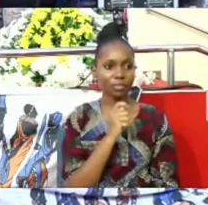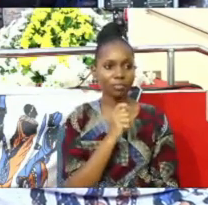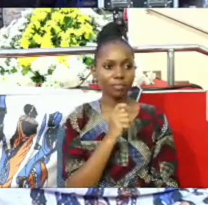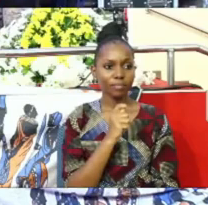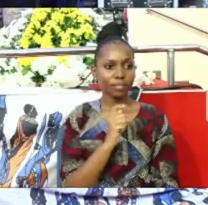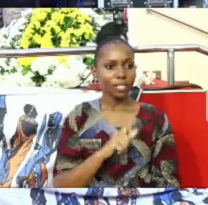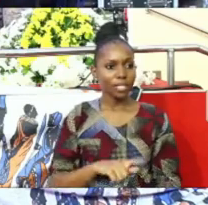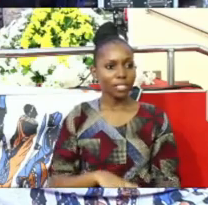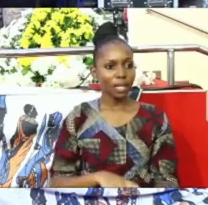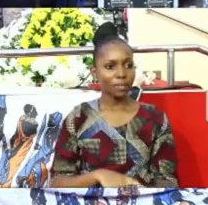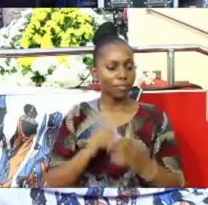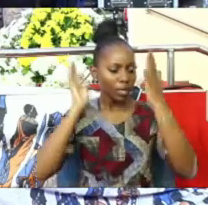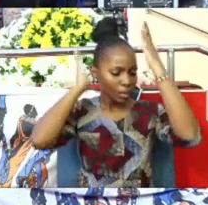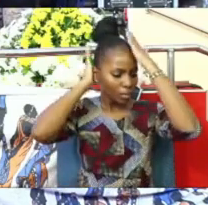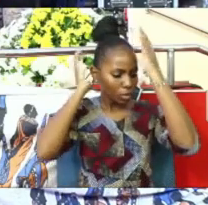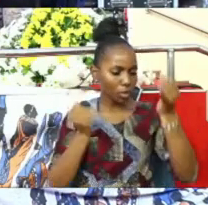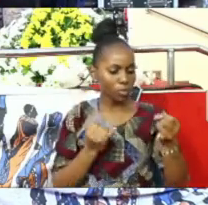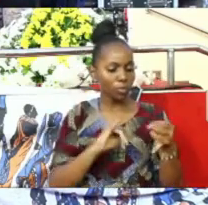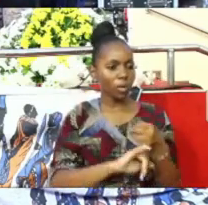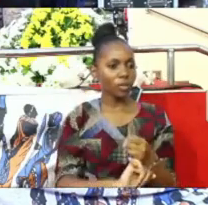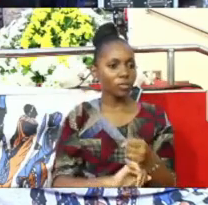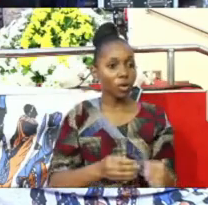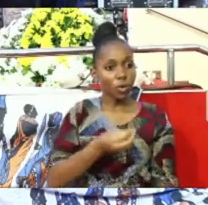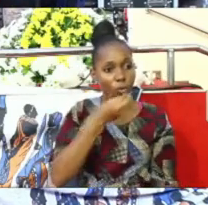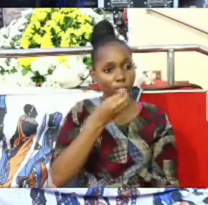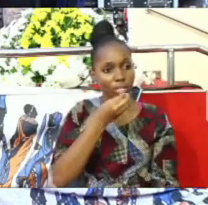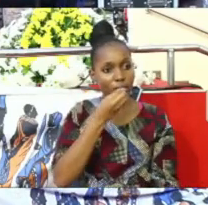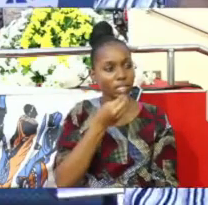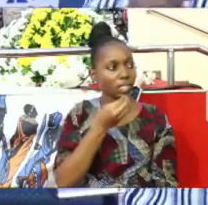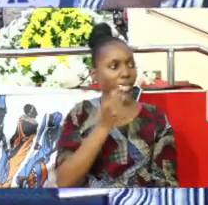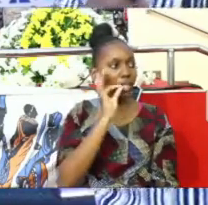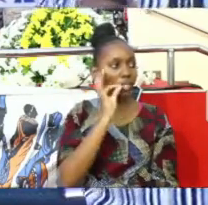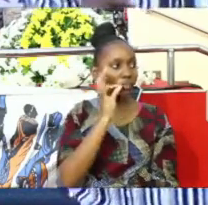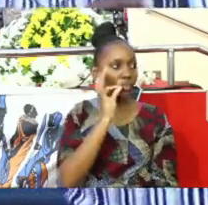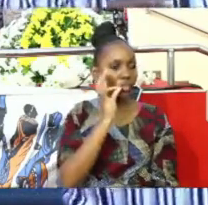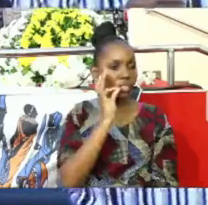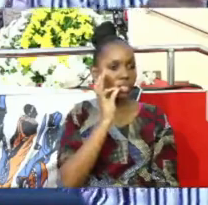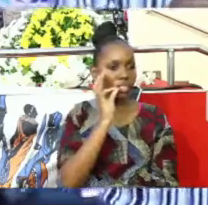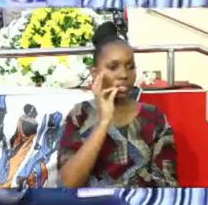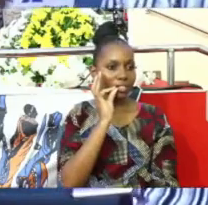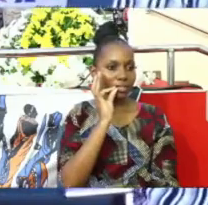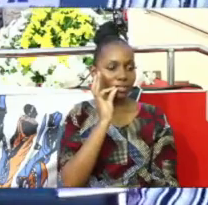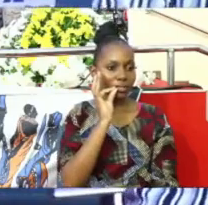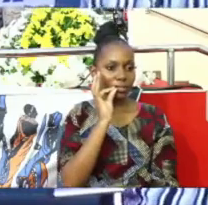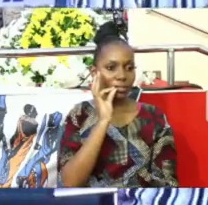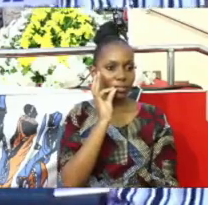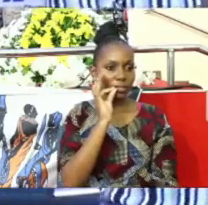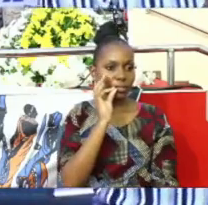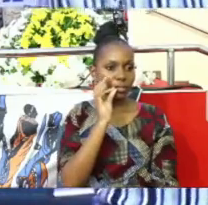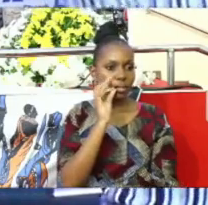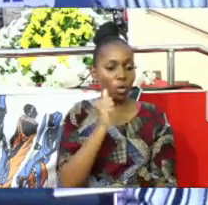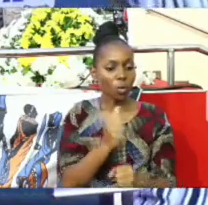in City Market. Mchungaji Alice alipokuwa anakula matunda pale City Market. Working as a herbal secretary in